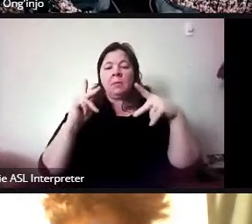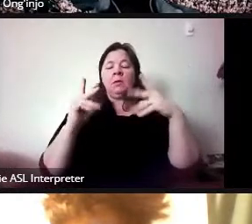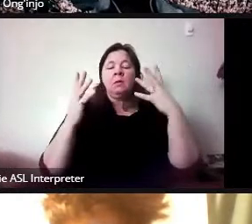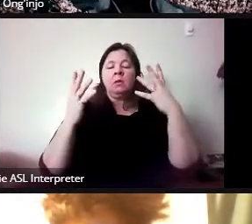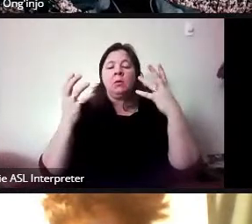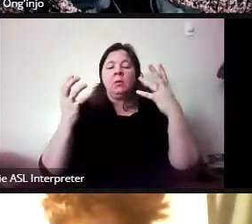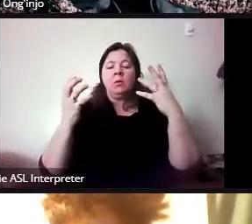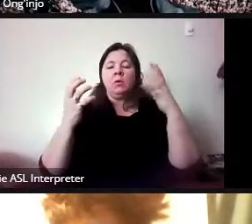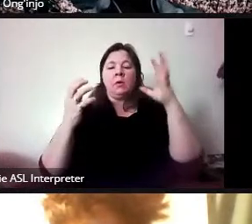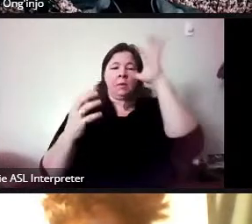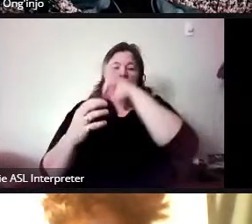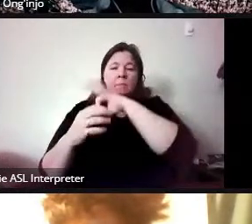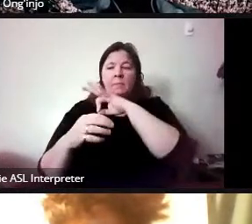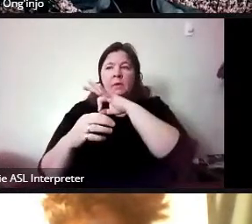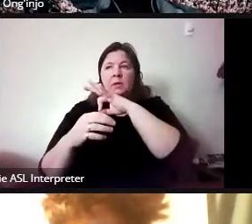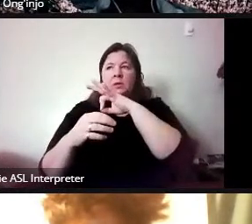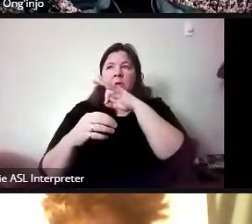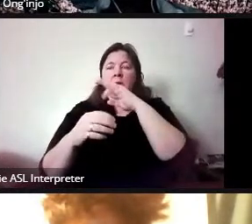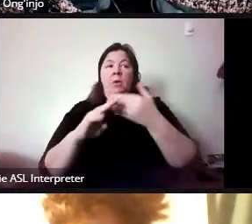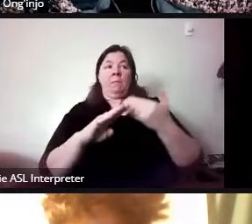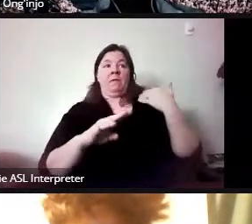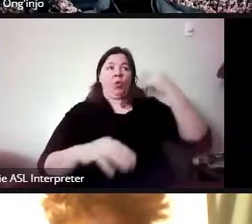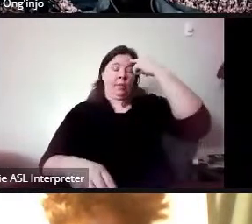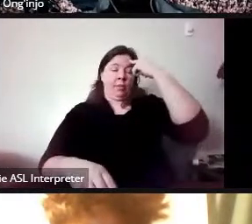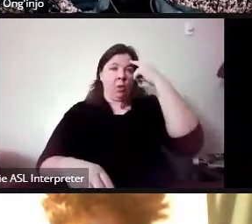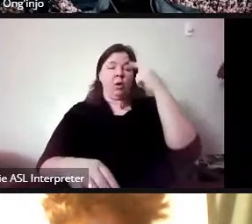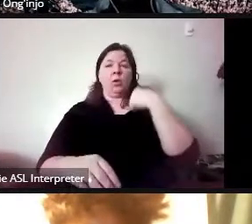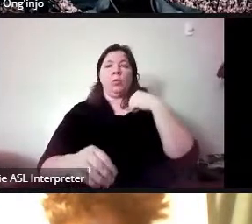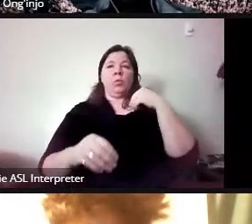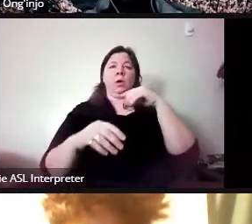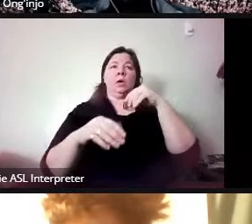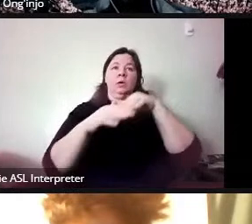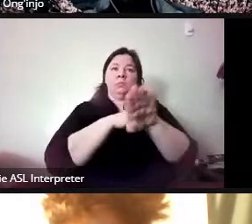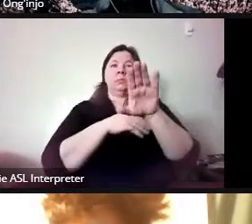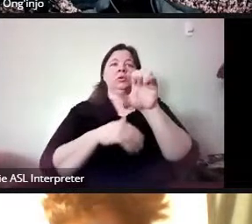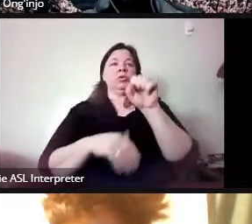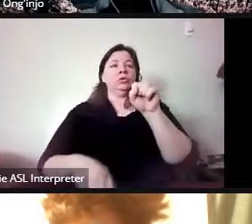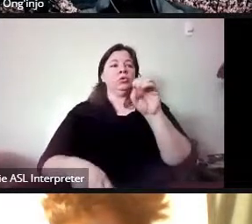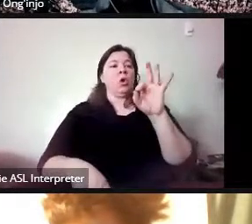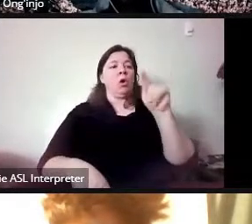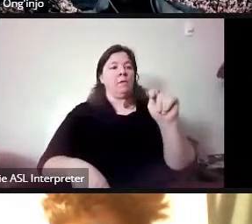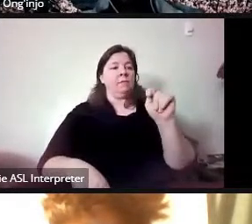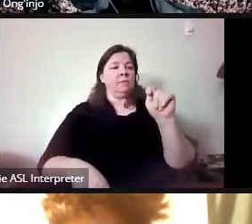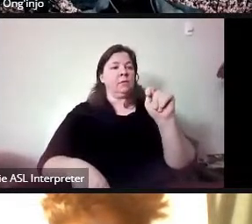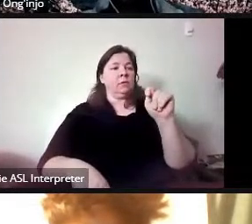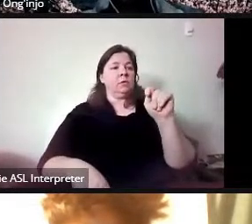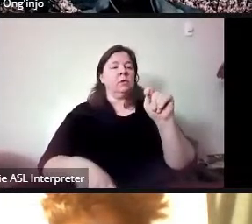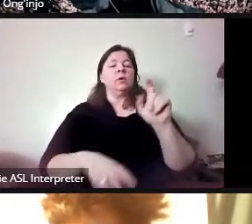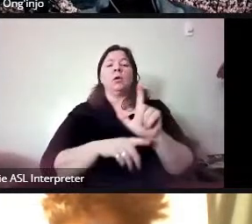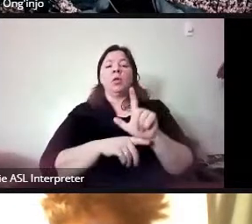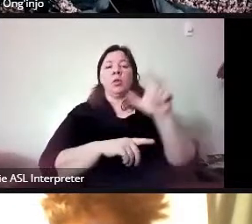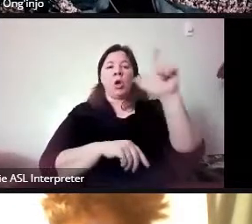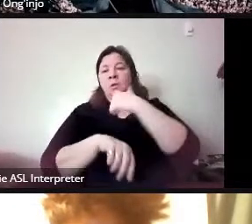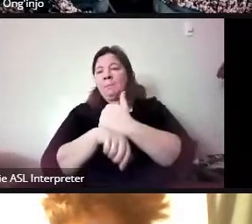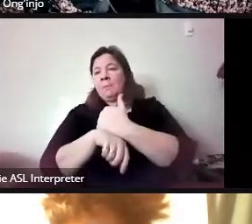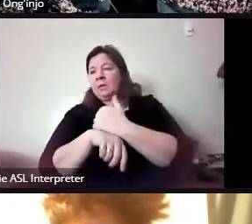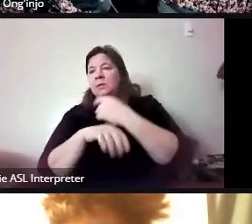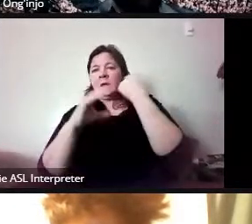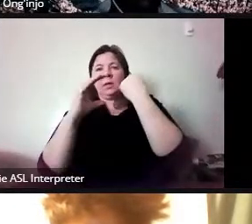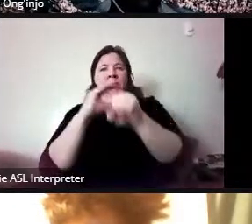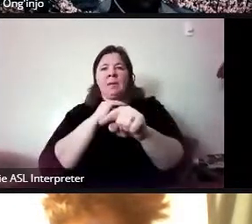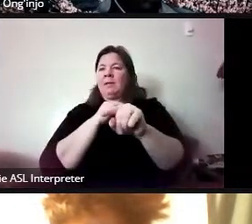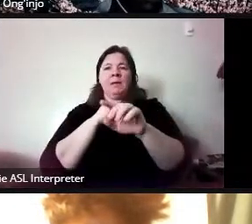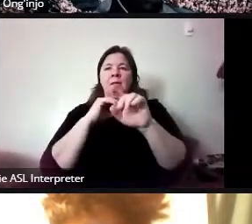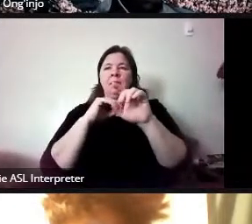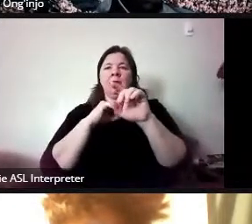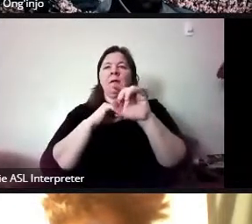probably misadvertently thought that we will be going into soft launch on Friday based on email launch, but it was just launching